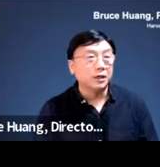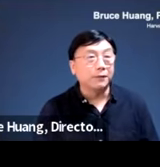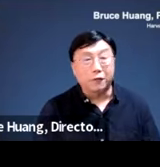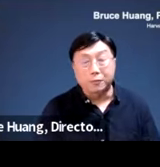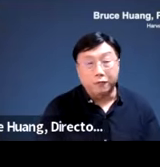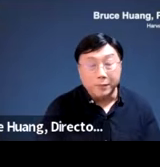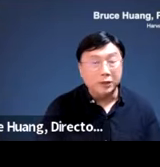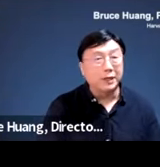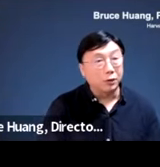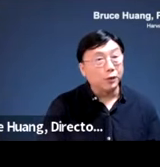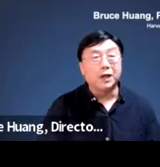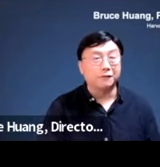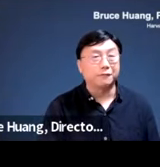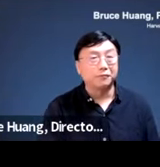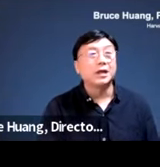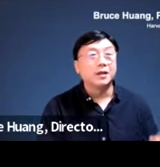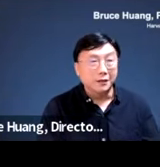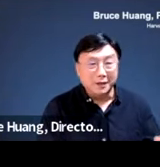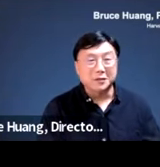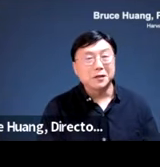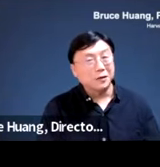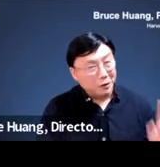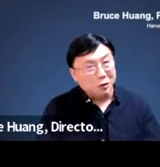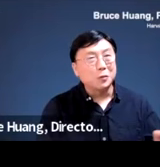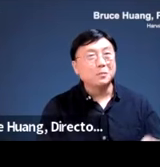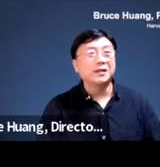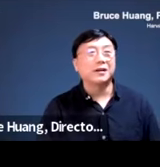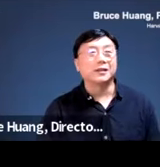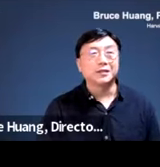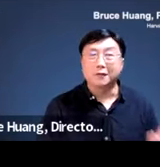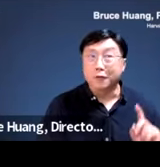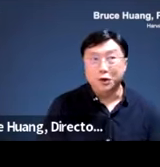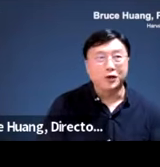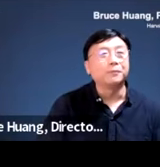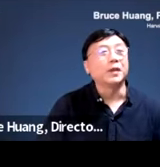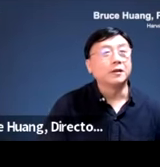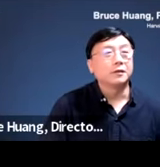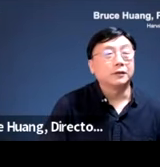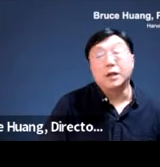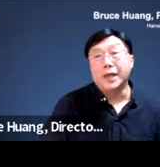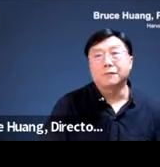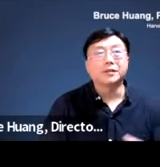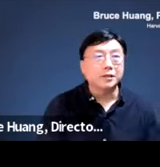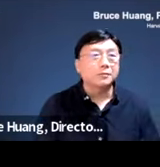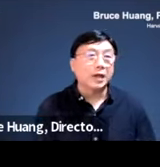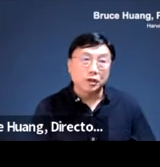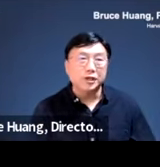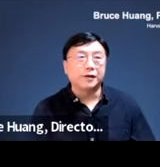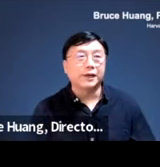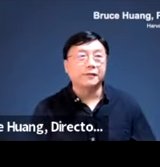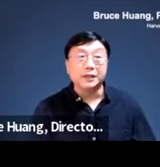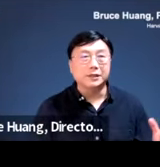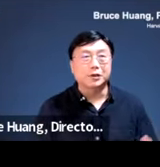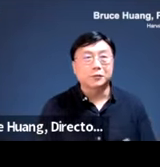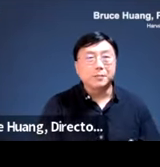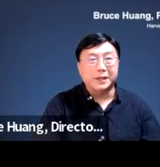environment before performing them in real life. Yes, digital media design for good. Then we have systems